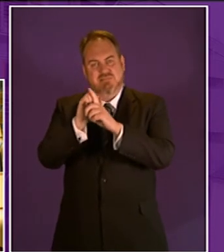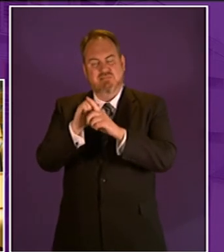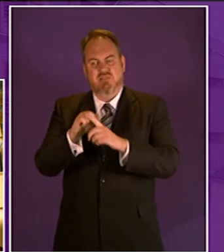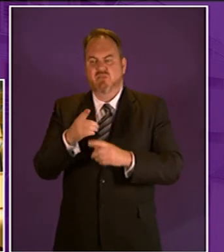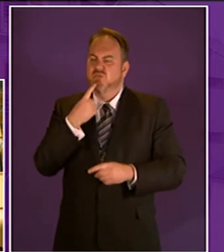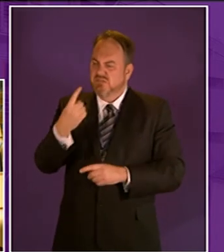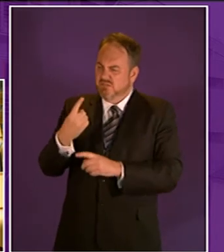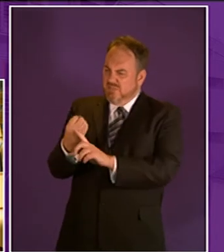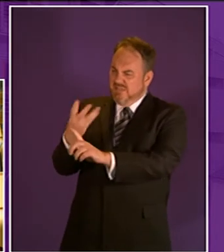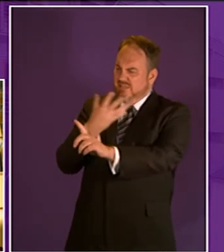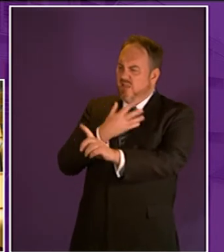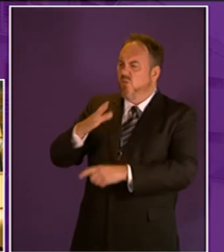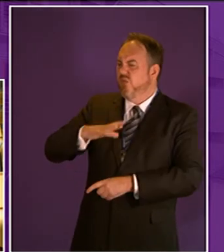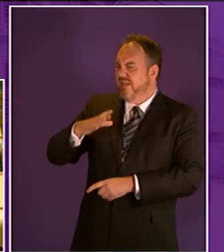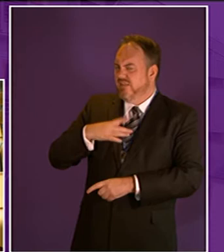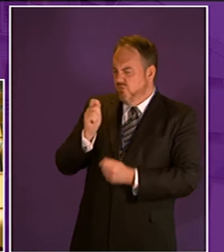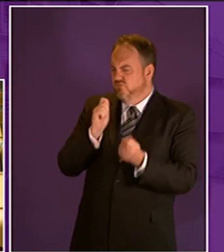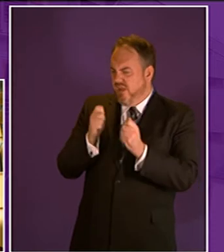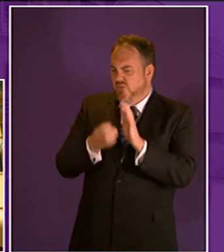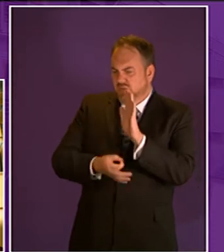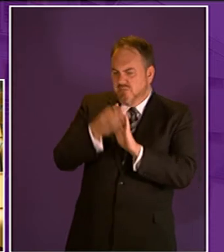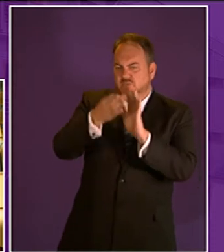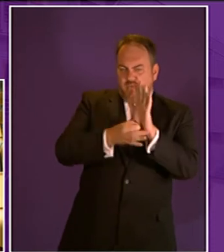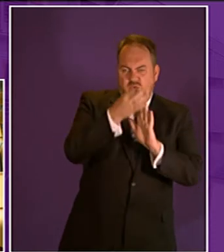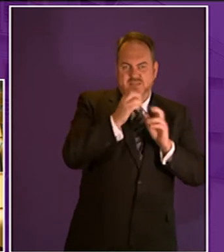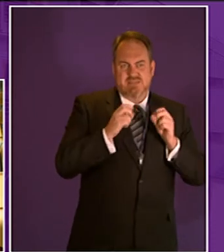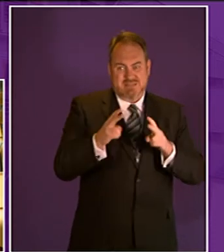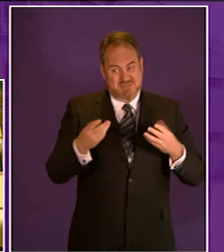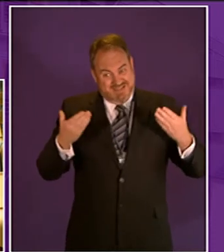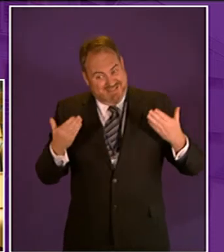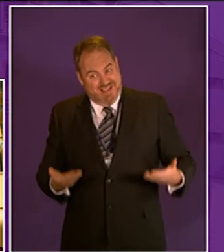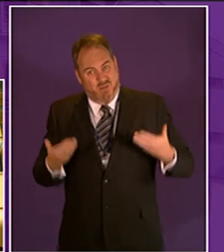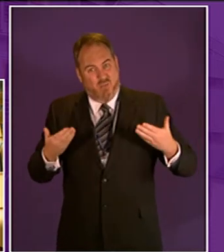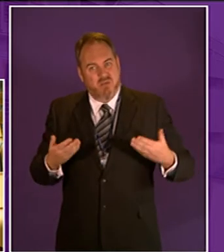to in her statement ensure that systems are not only upgraded now, but will